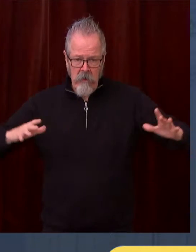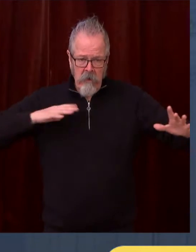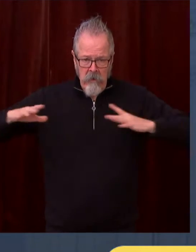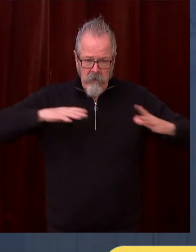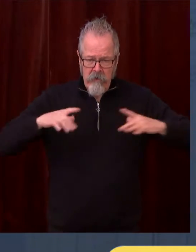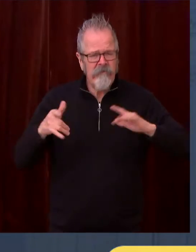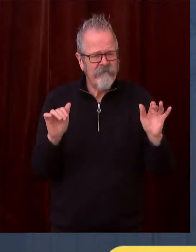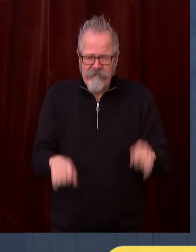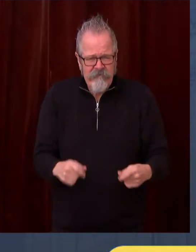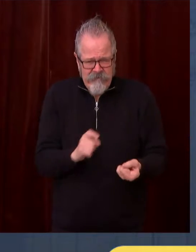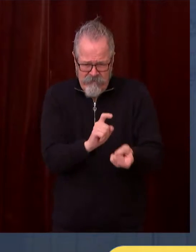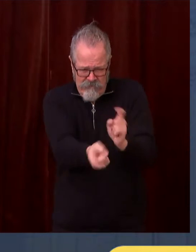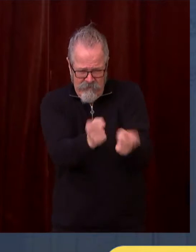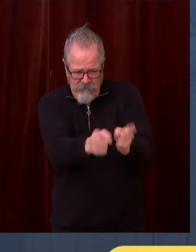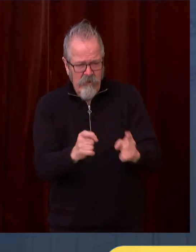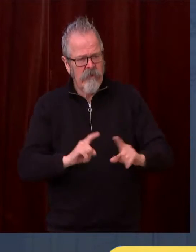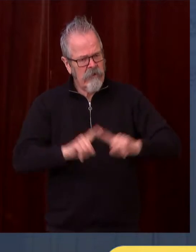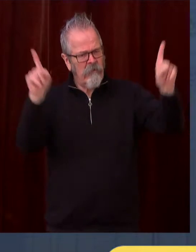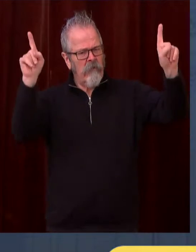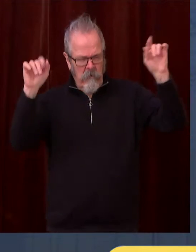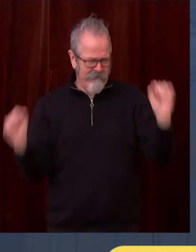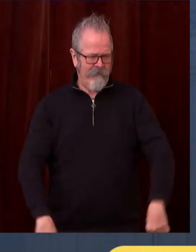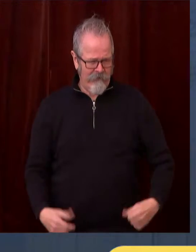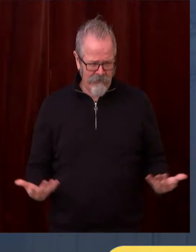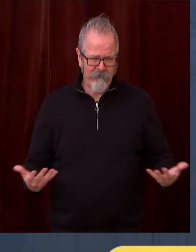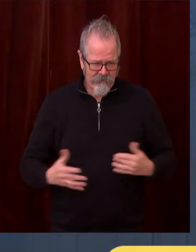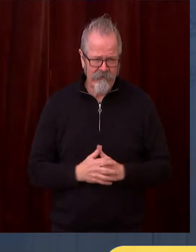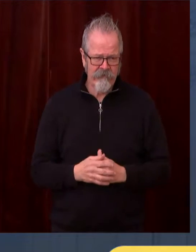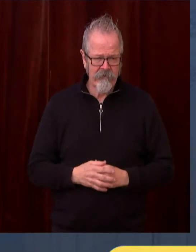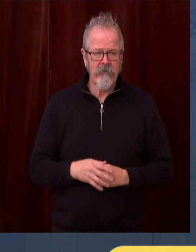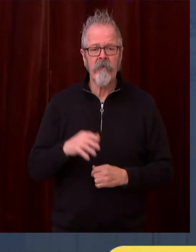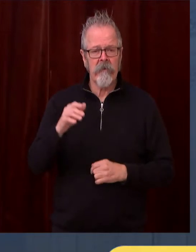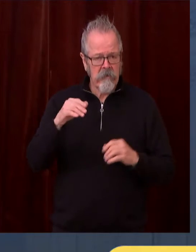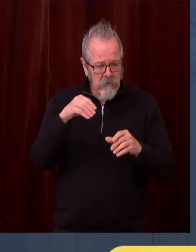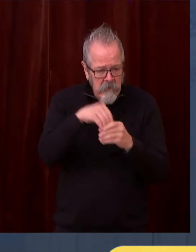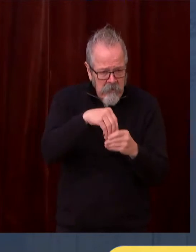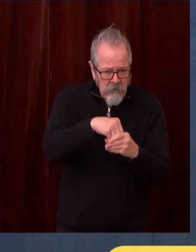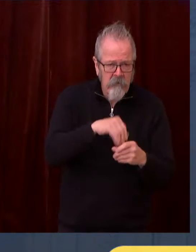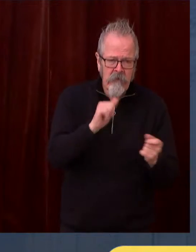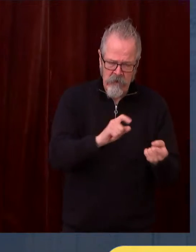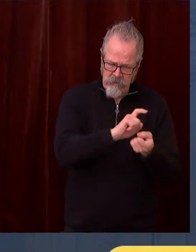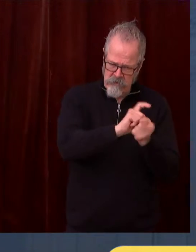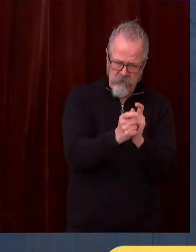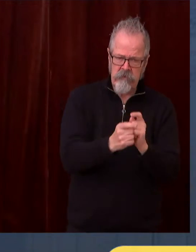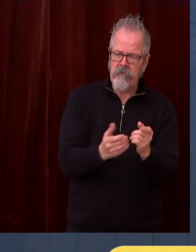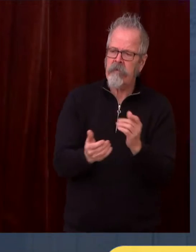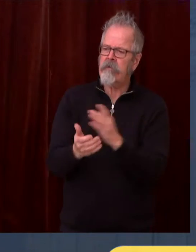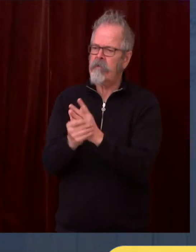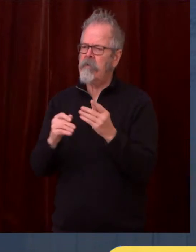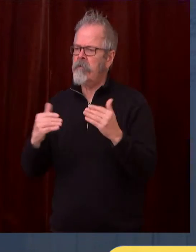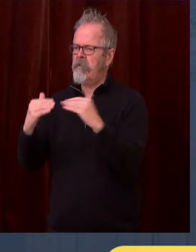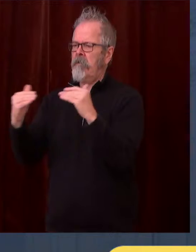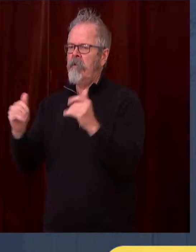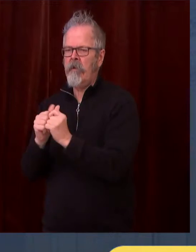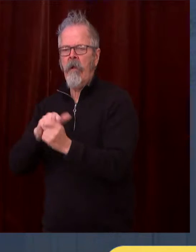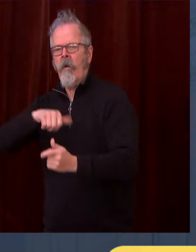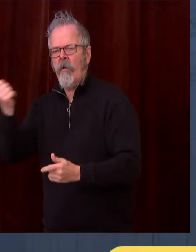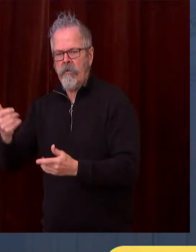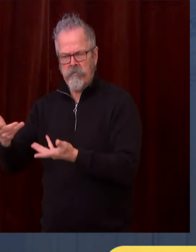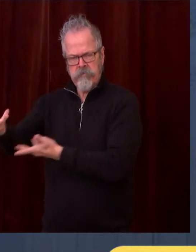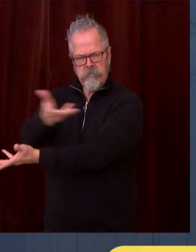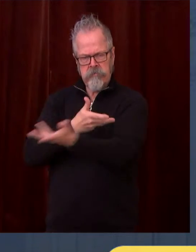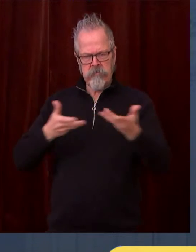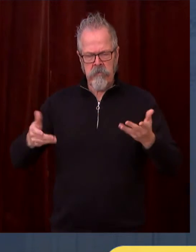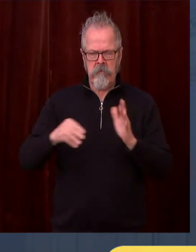inside events where this transmission can occur. So we have what it takes to